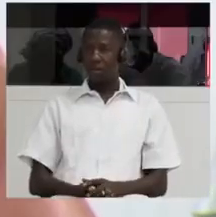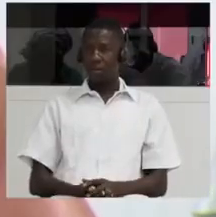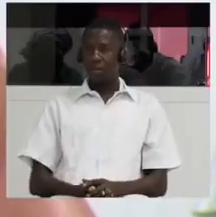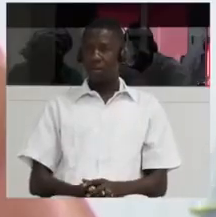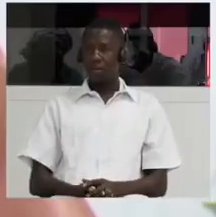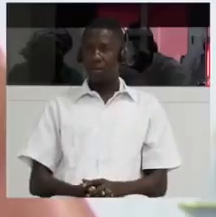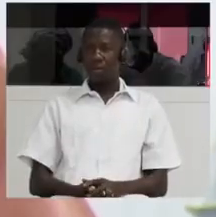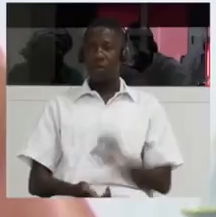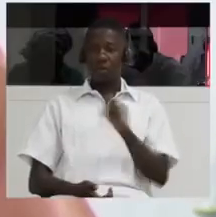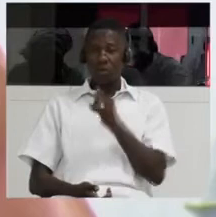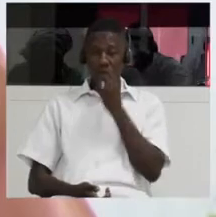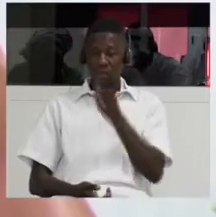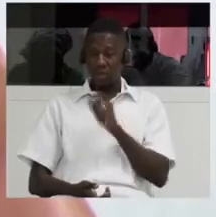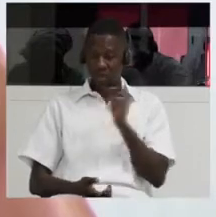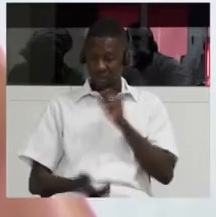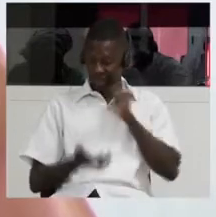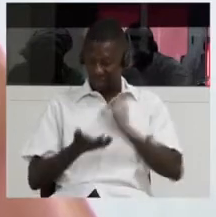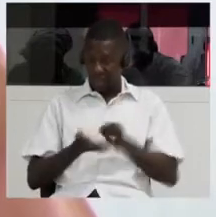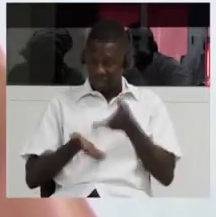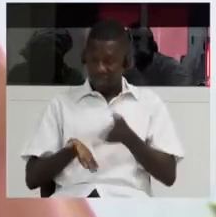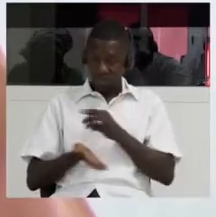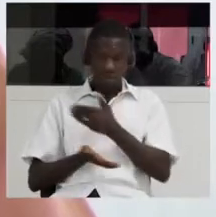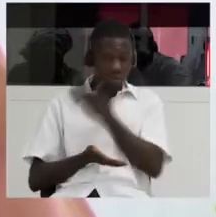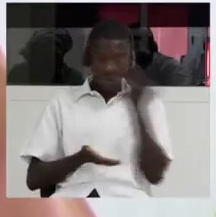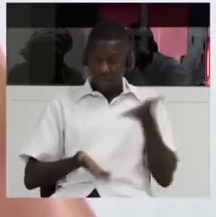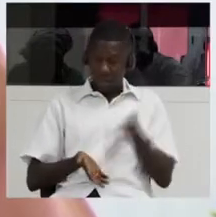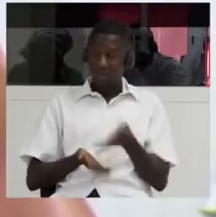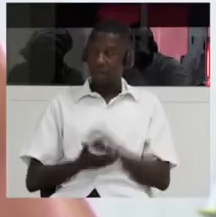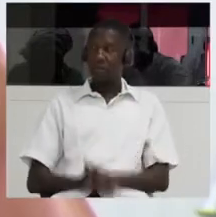which you in fact signed this morning? Yes.